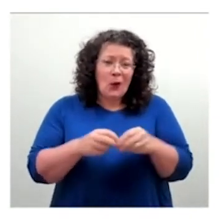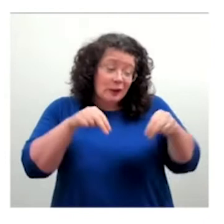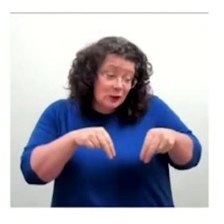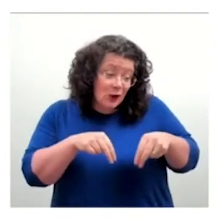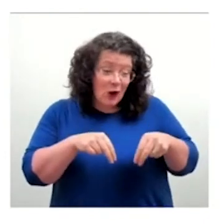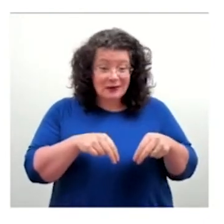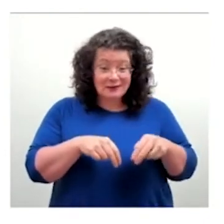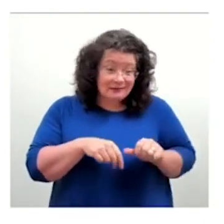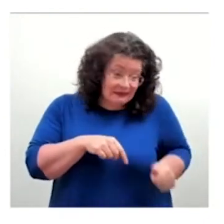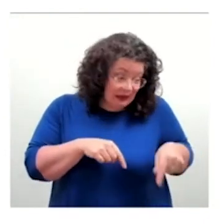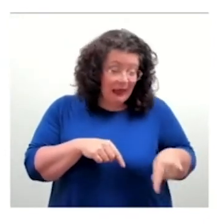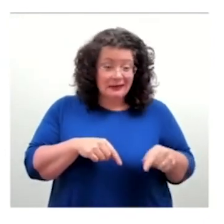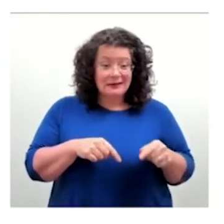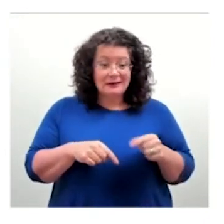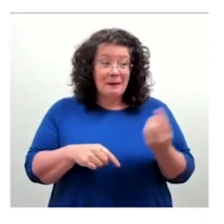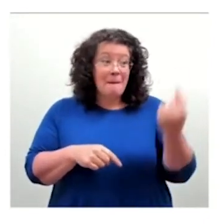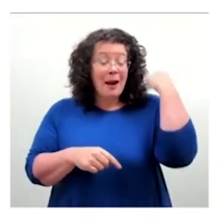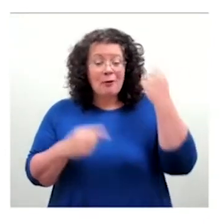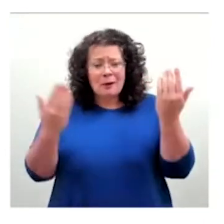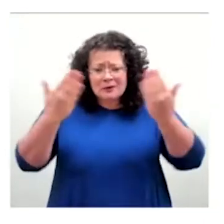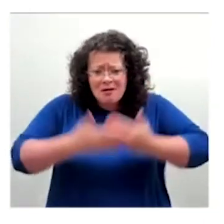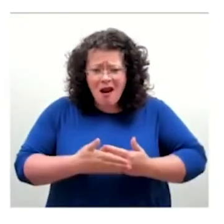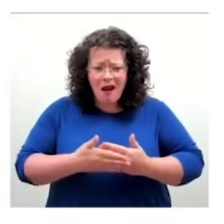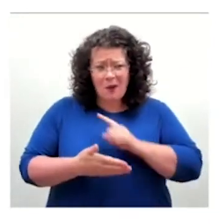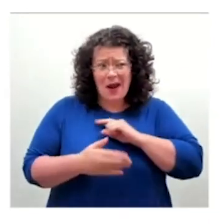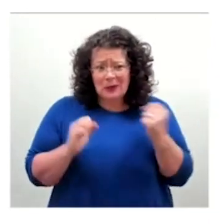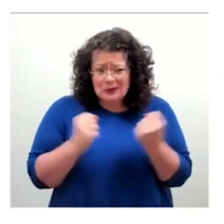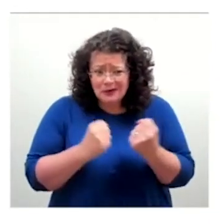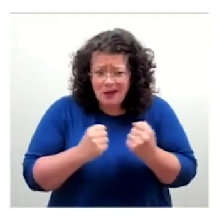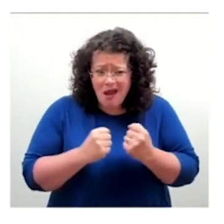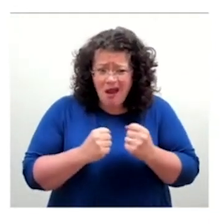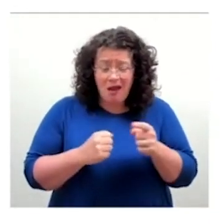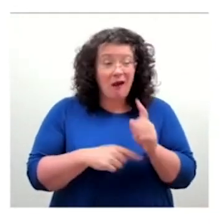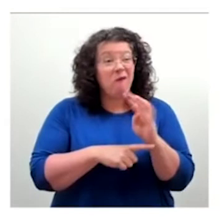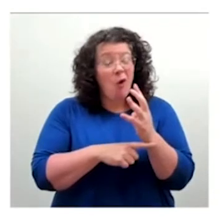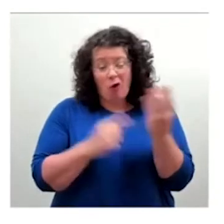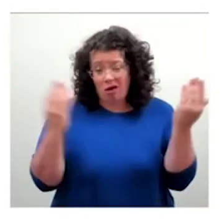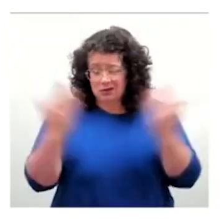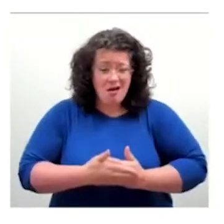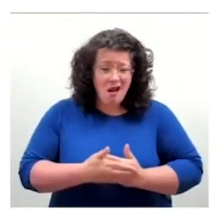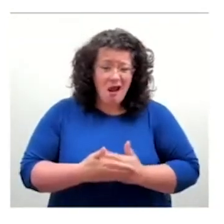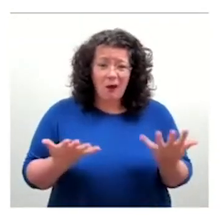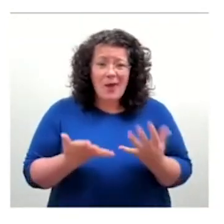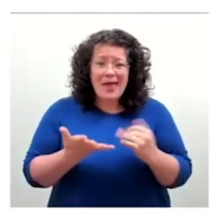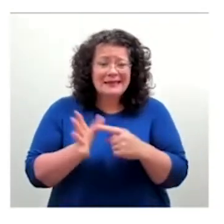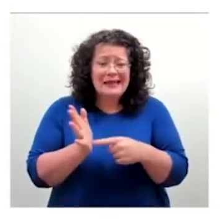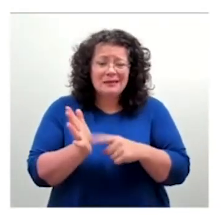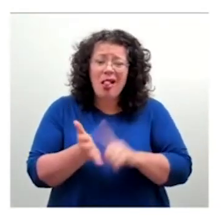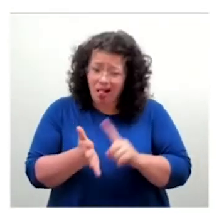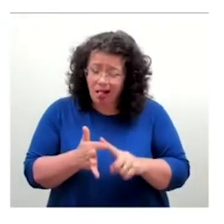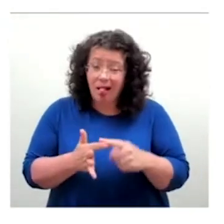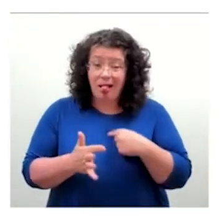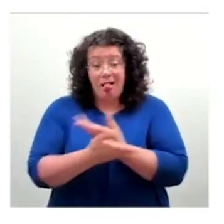And I'm wearing a t-shirt rather than a business suit. My t-shirt is a claret shirt that says "The future is accessible," of